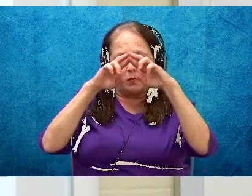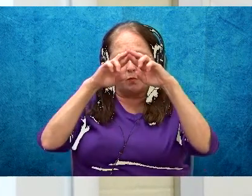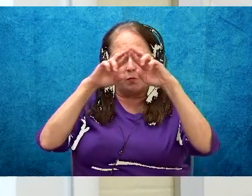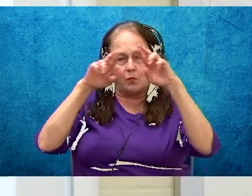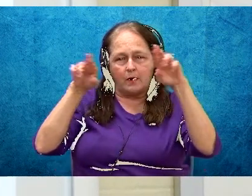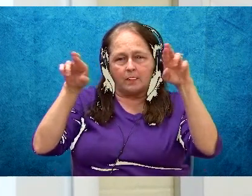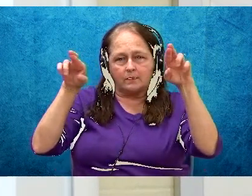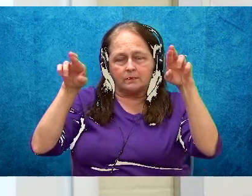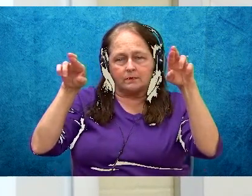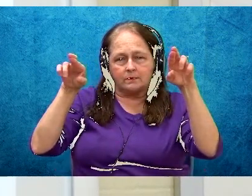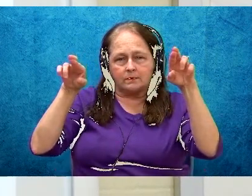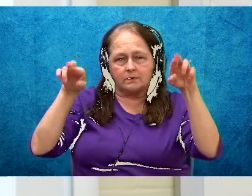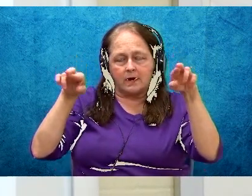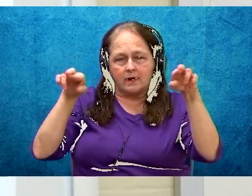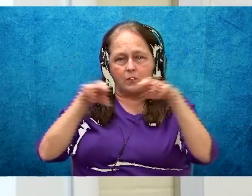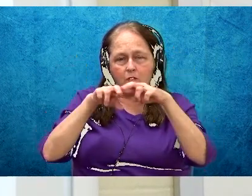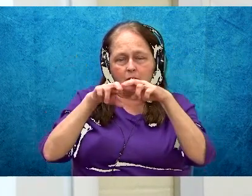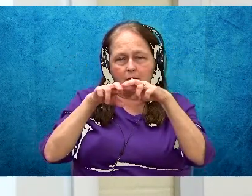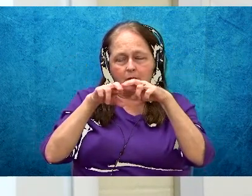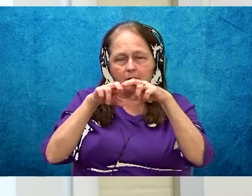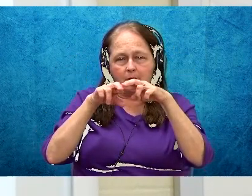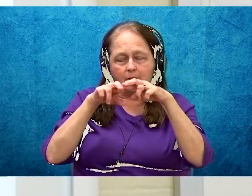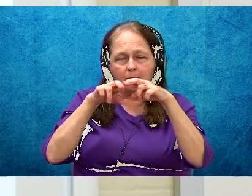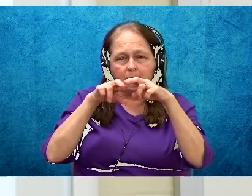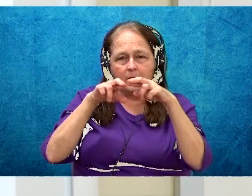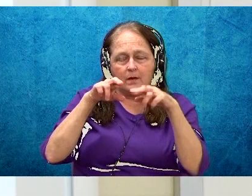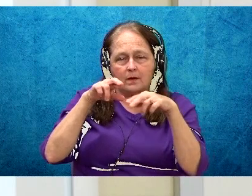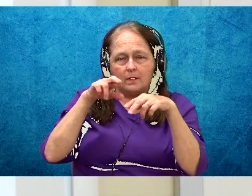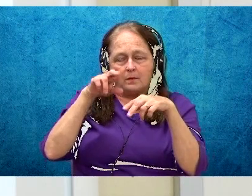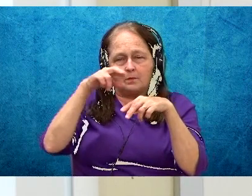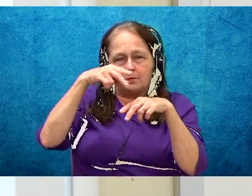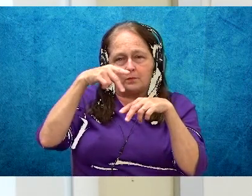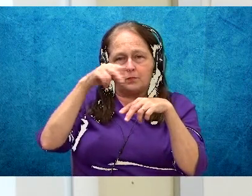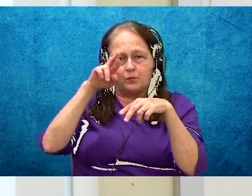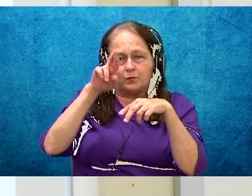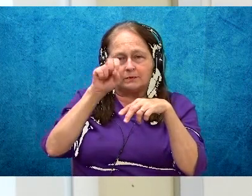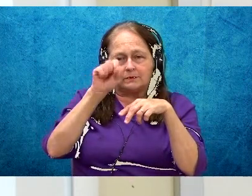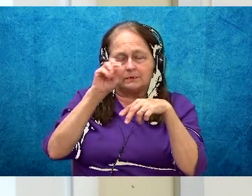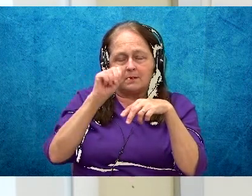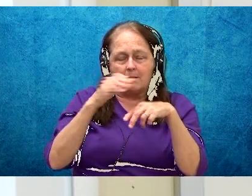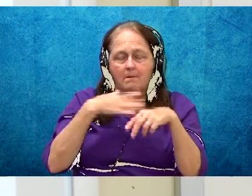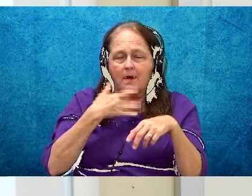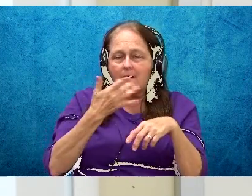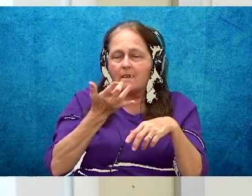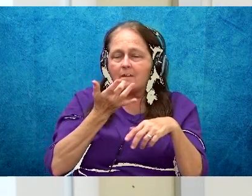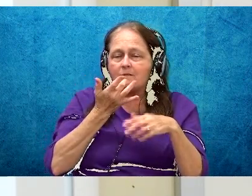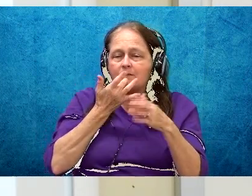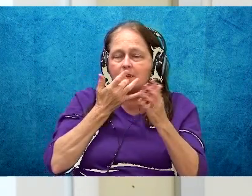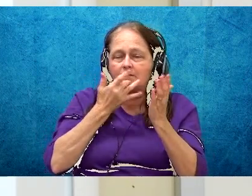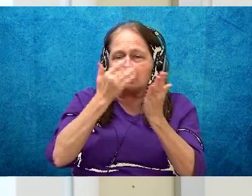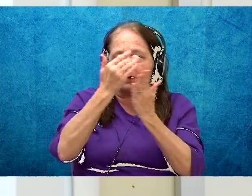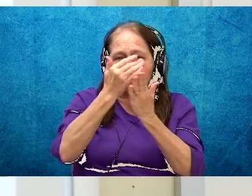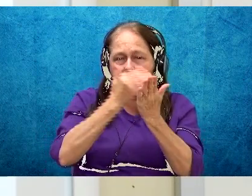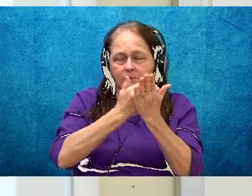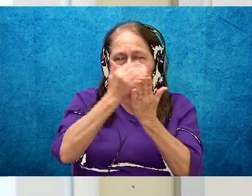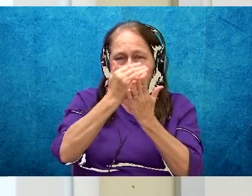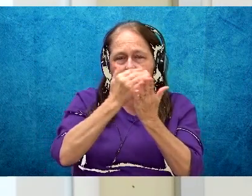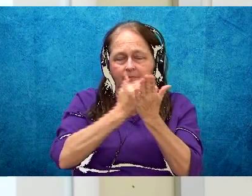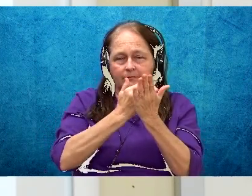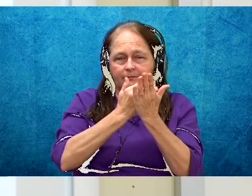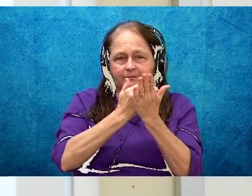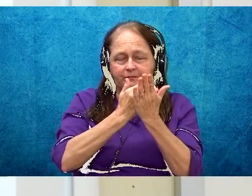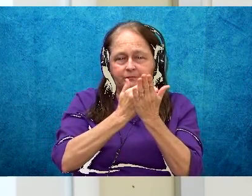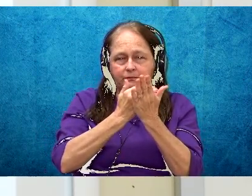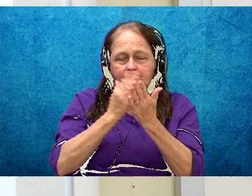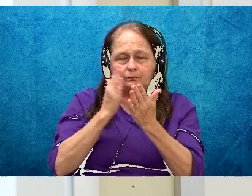prism. I'm so excited about being here, and I'm going to get to do one of my favorite lessons that I thought I was going to miss